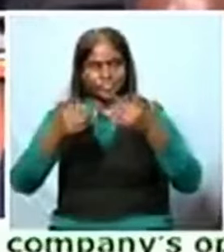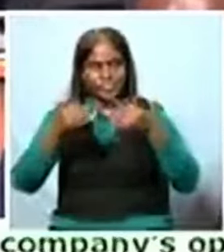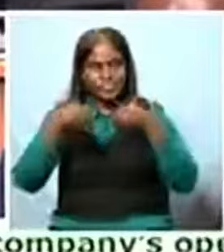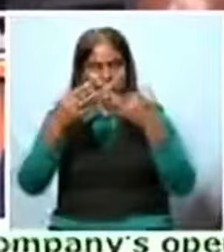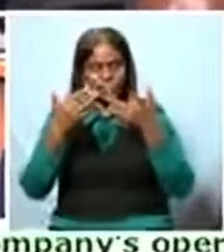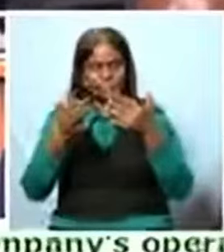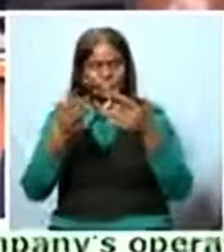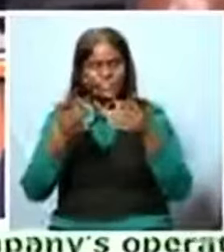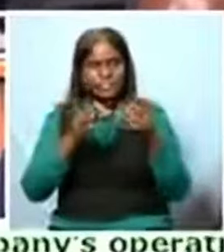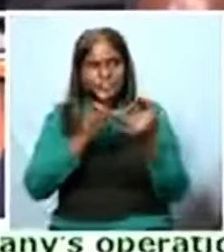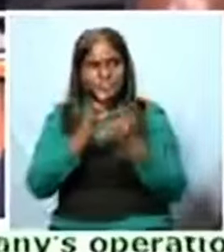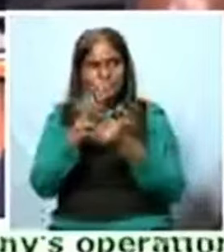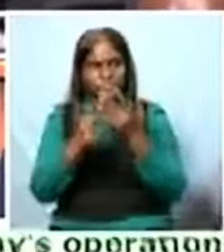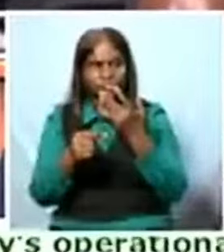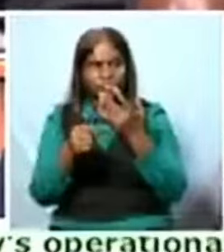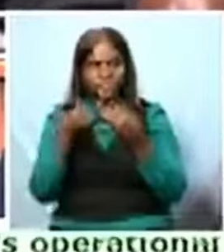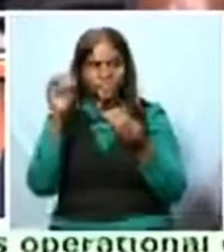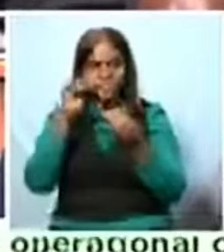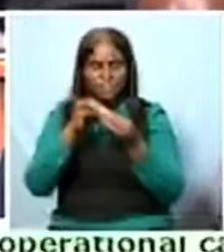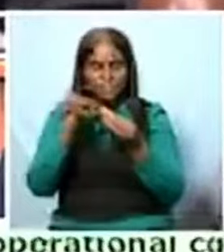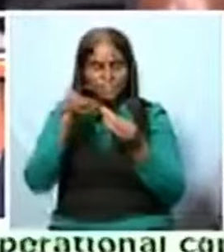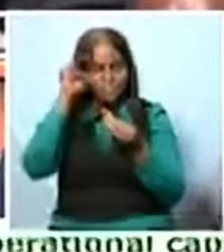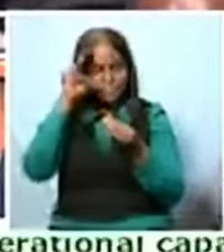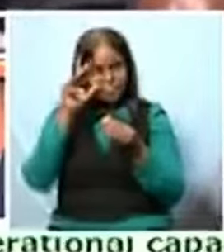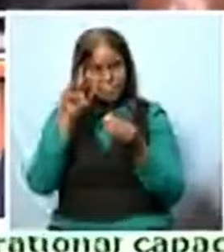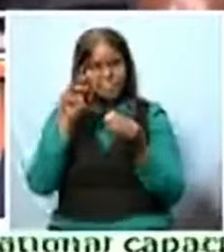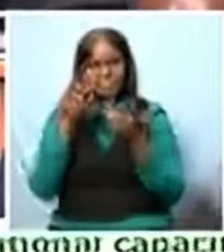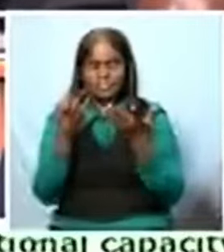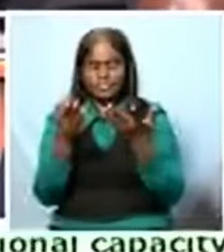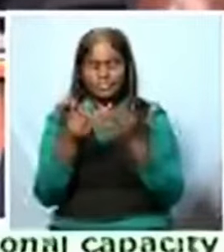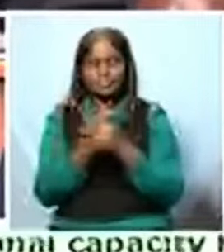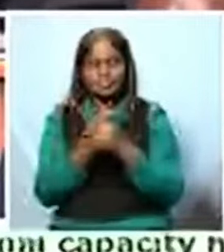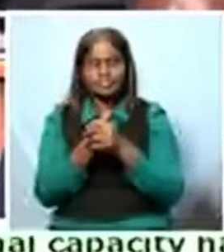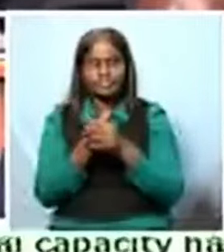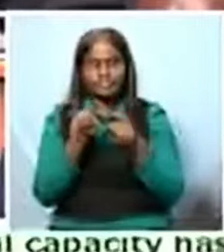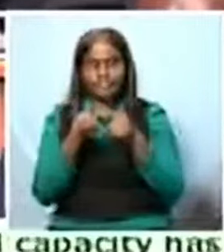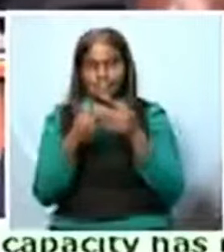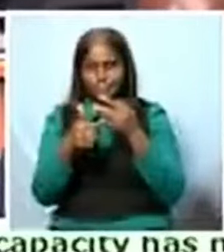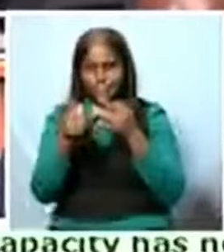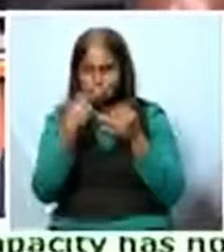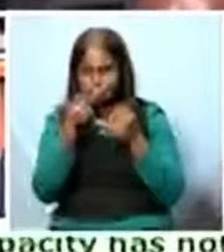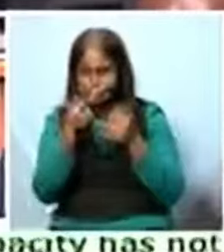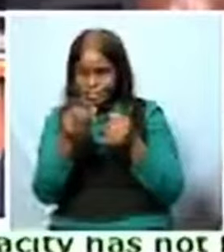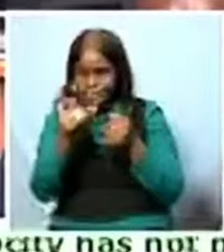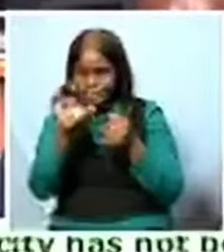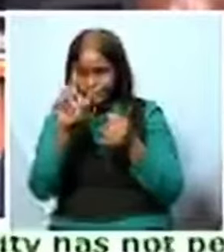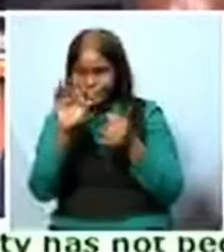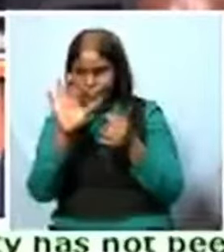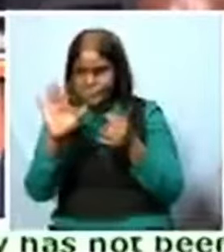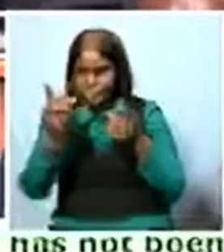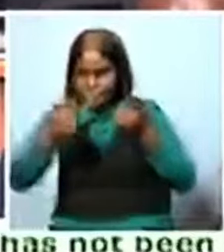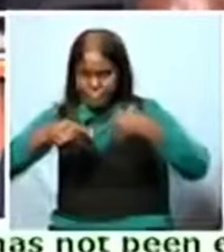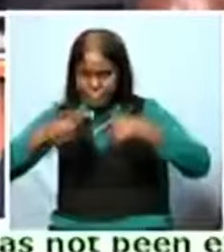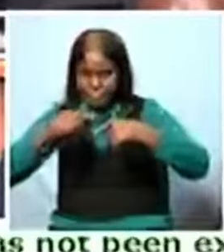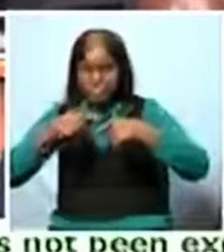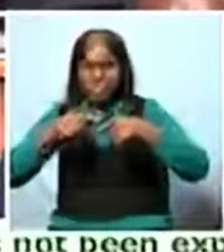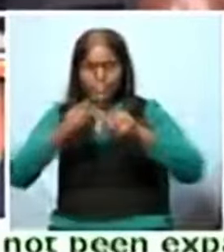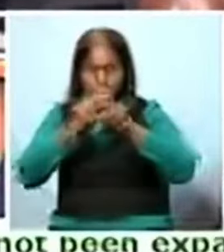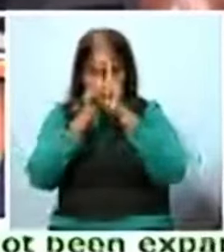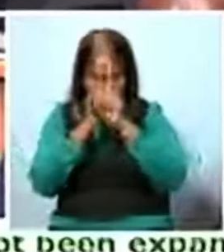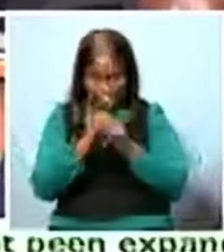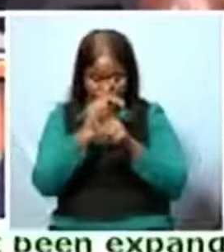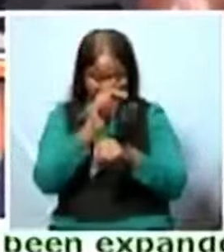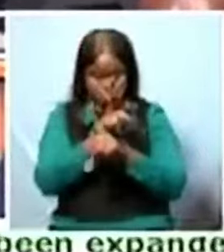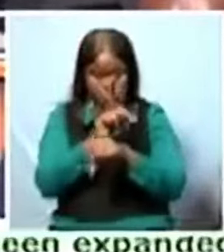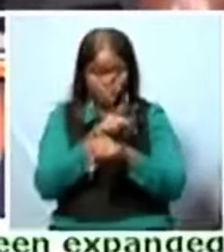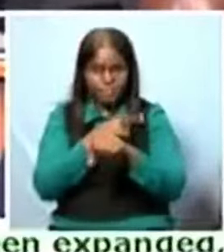provision through your budget as ministry? Yes, I know it's government, but CDF is local determined project.